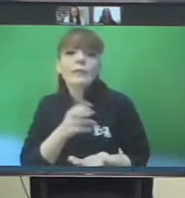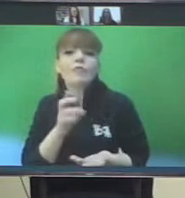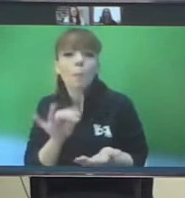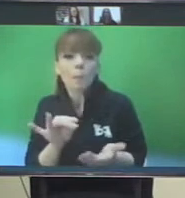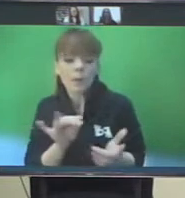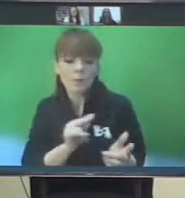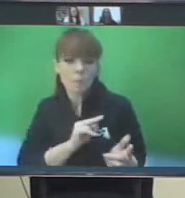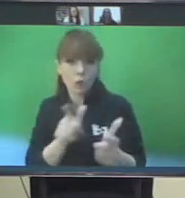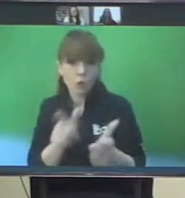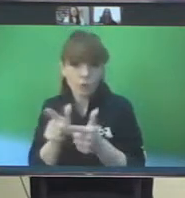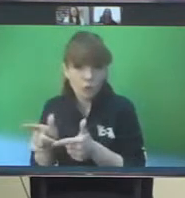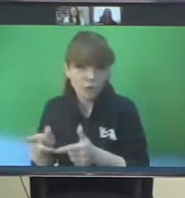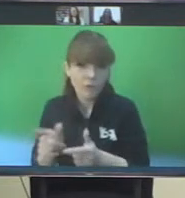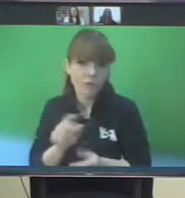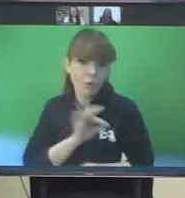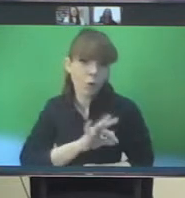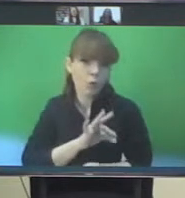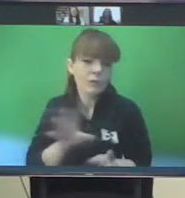such people, we would use